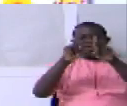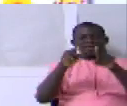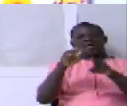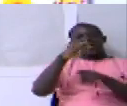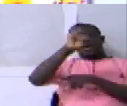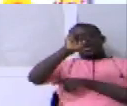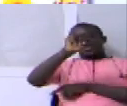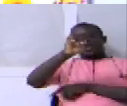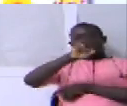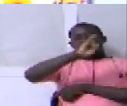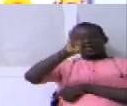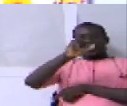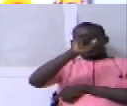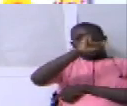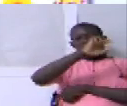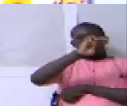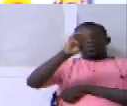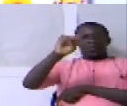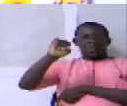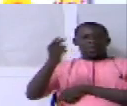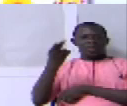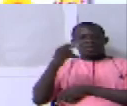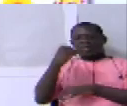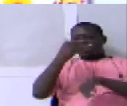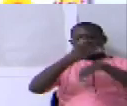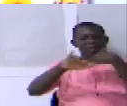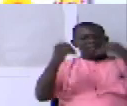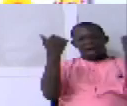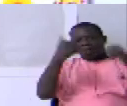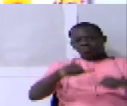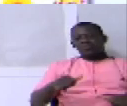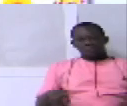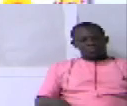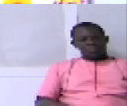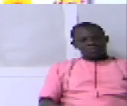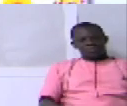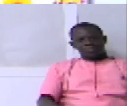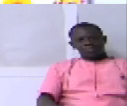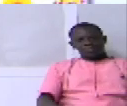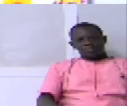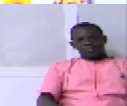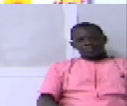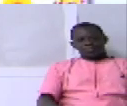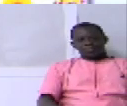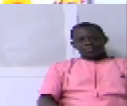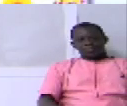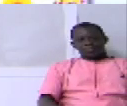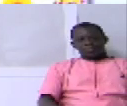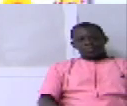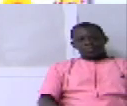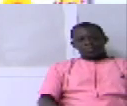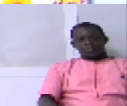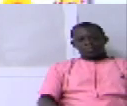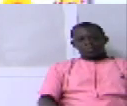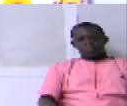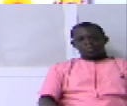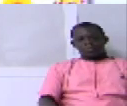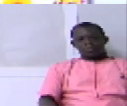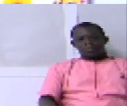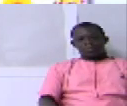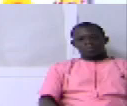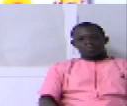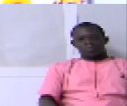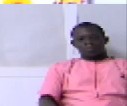na etereng sedo ko kato anening Ijame inene man kafu kadeng katajire yake